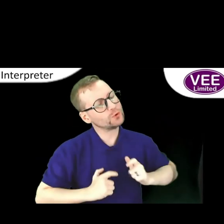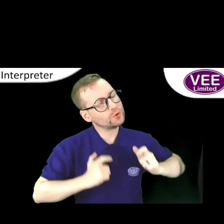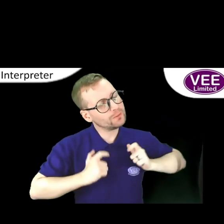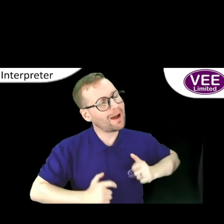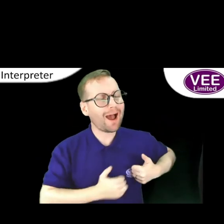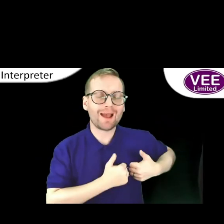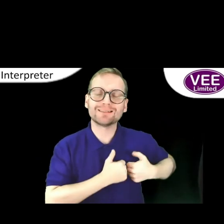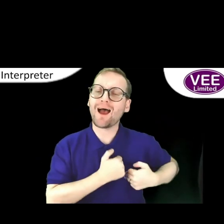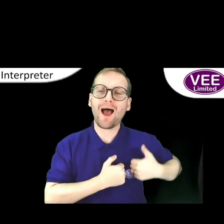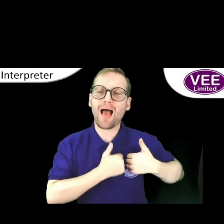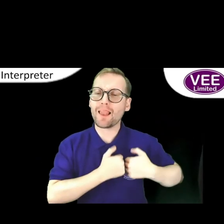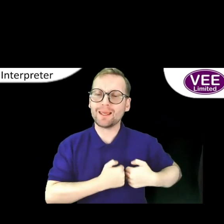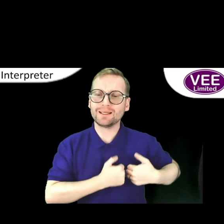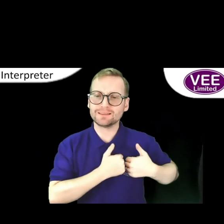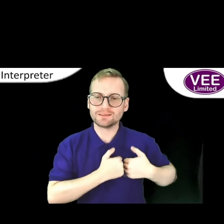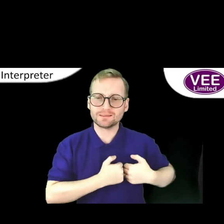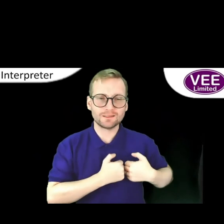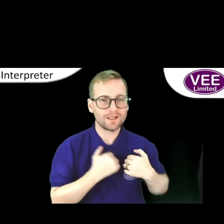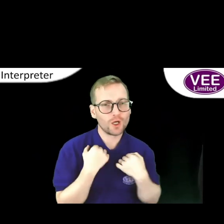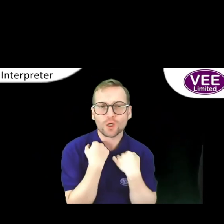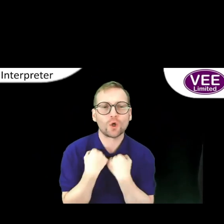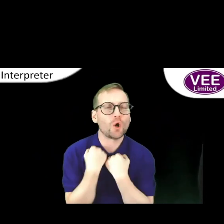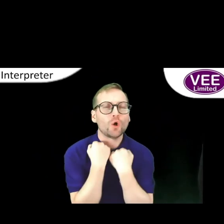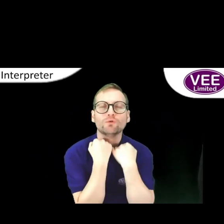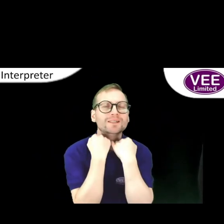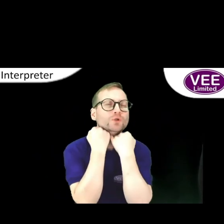Curry doon, my darling.